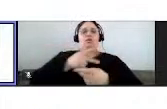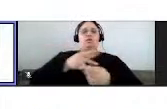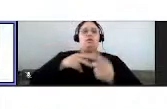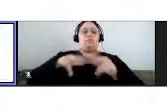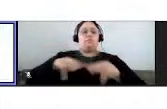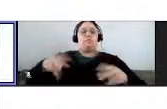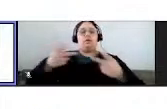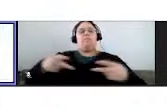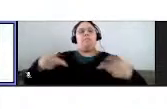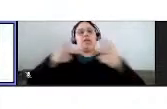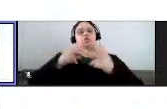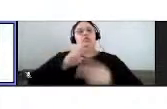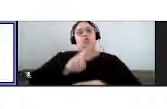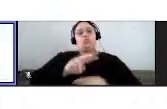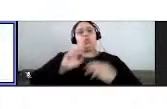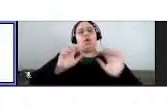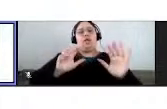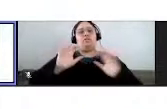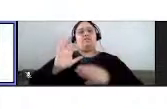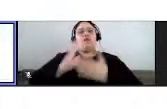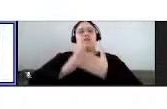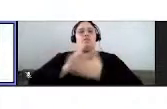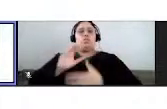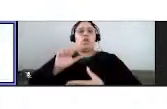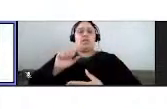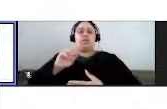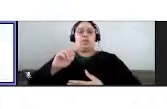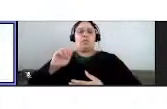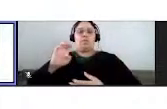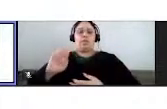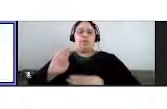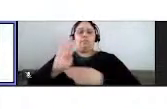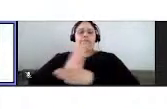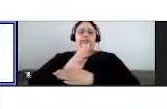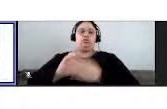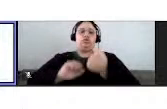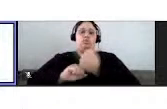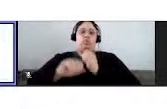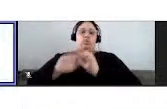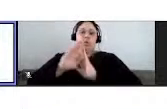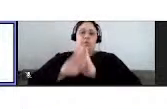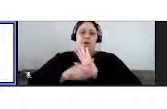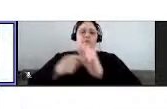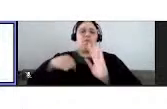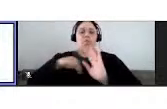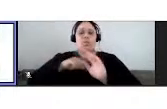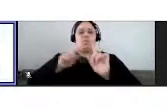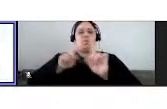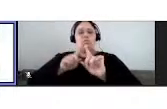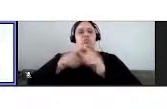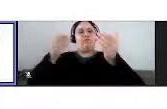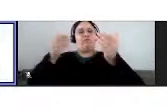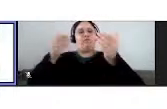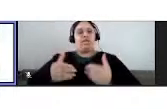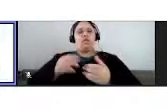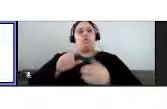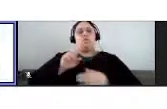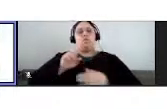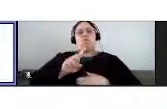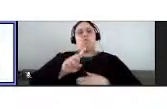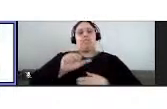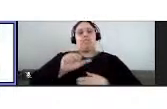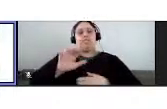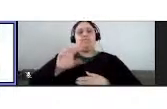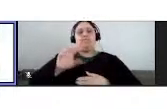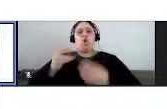through our SME Business Support program, whereby we've also managed to facilitate 651 new